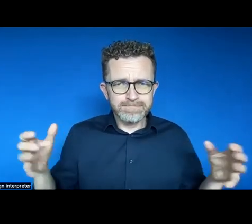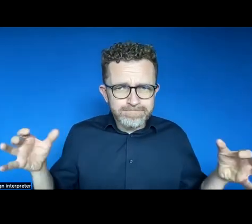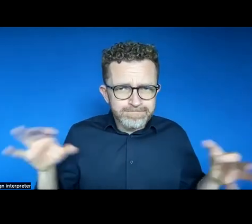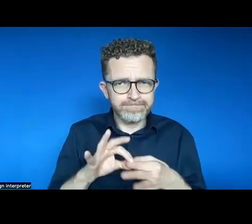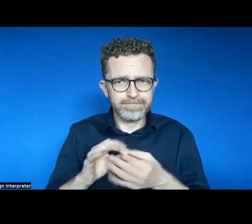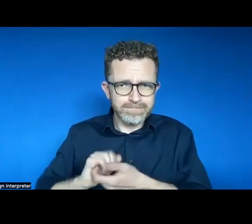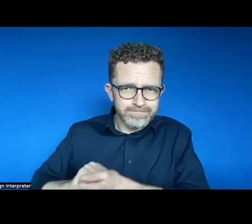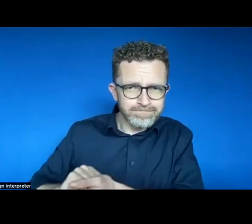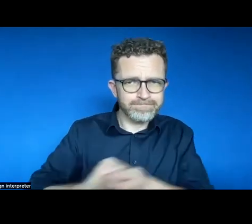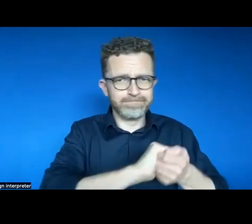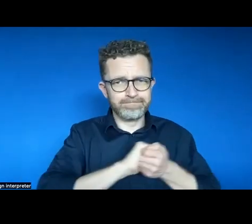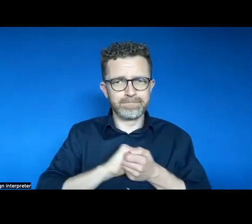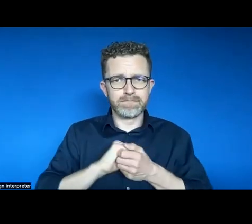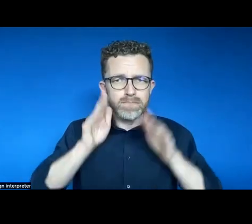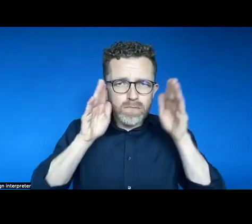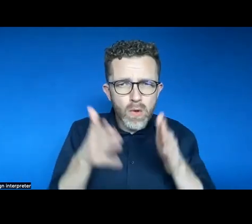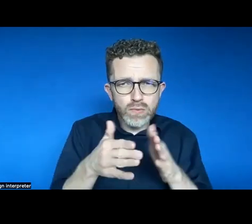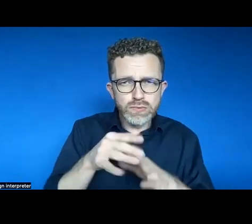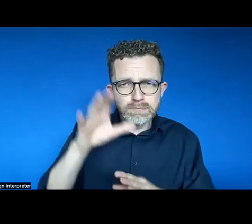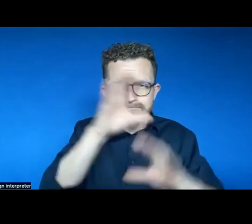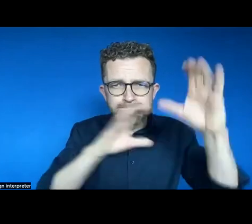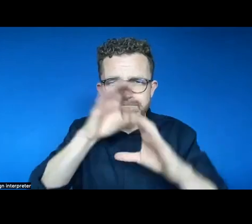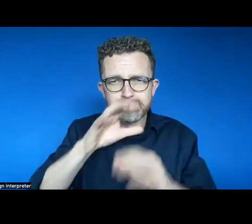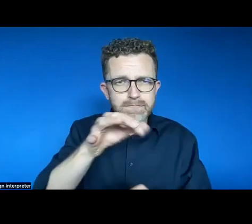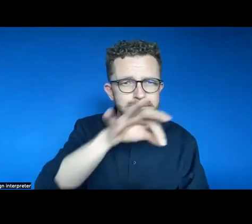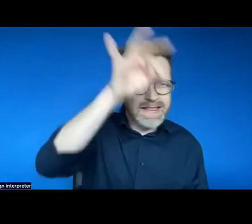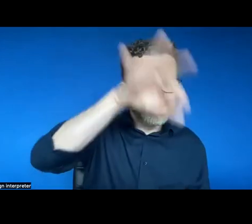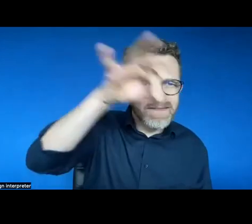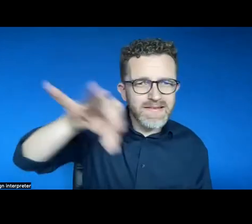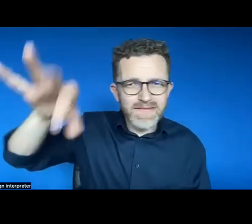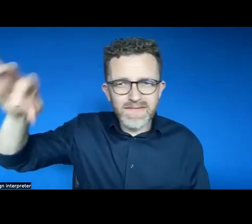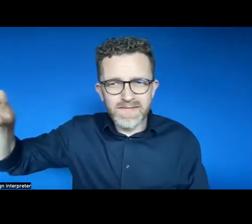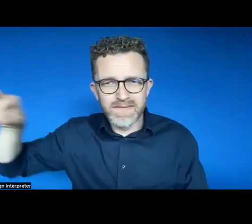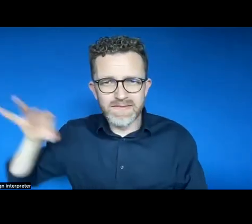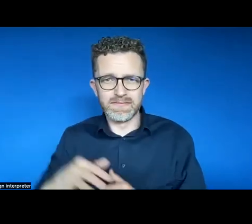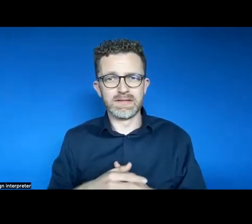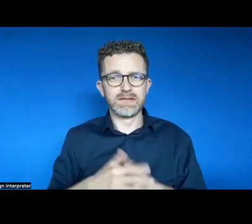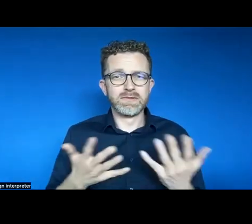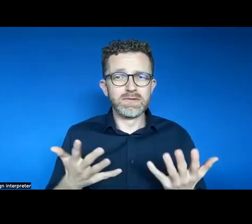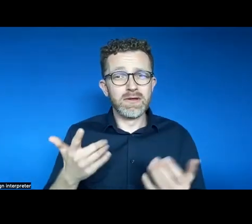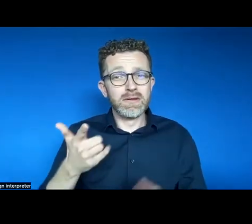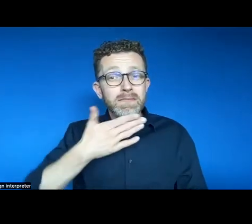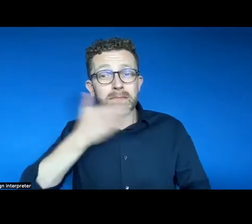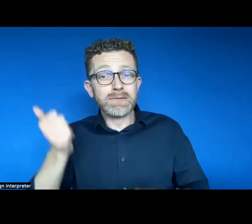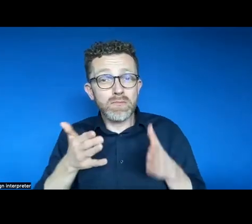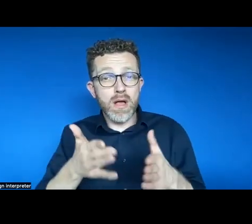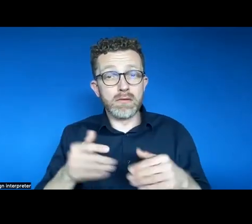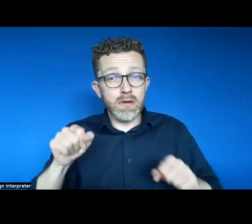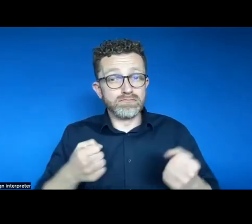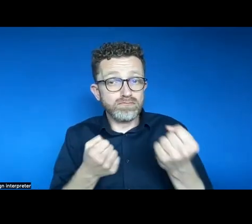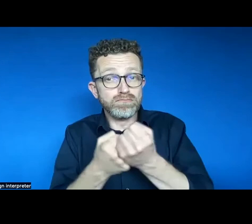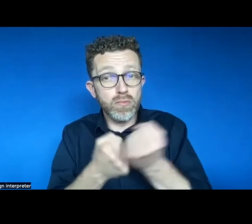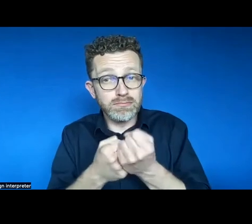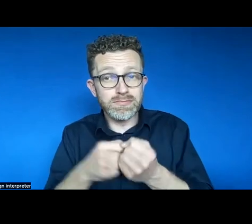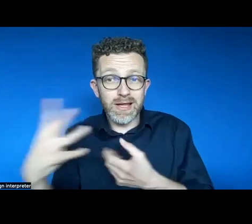humanitarian response is partnering with local OPDs who don't necessarily have the current capacity to engage